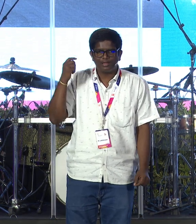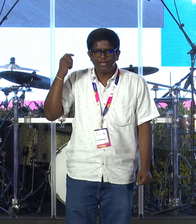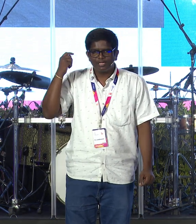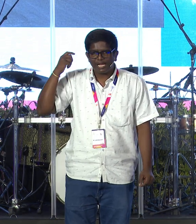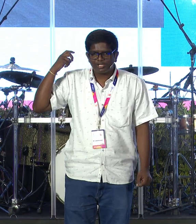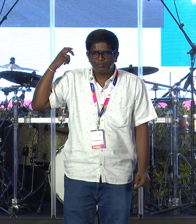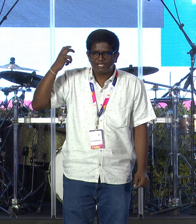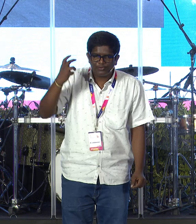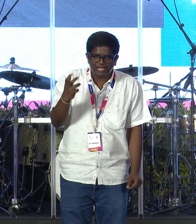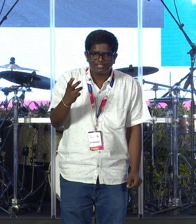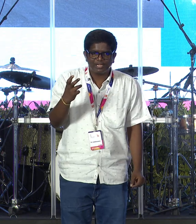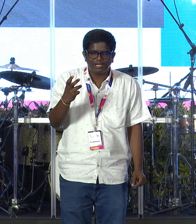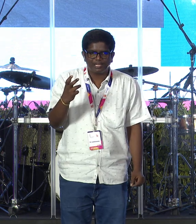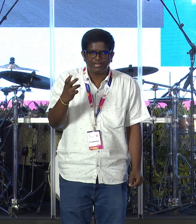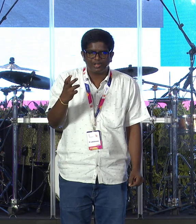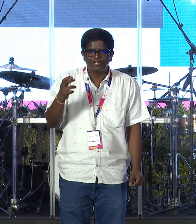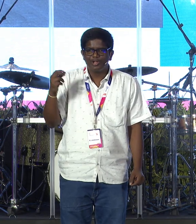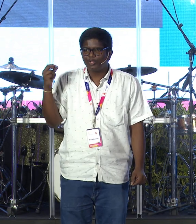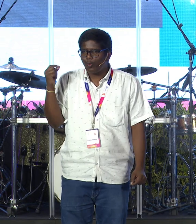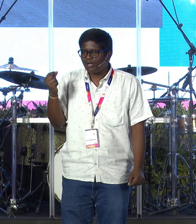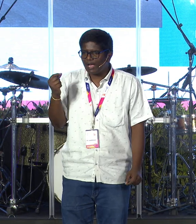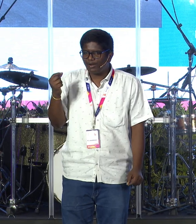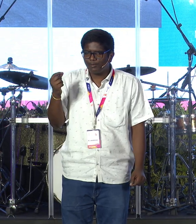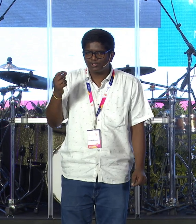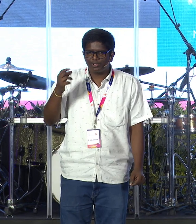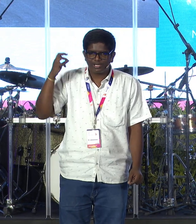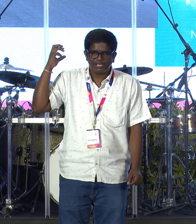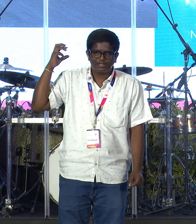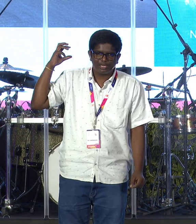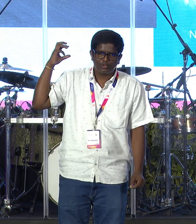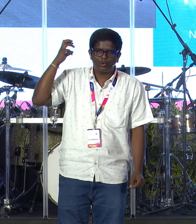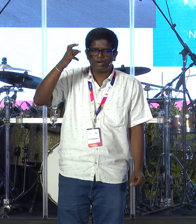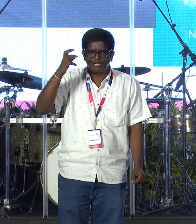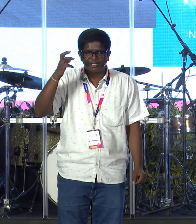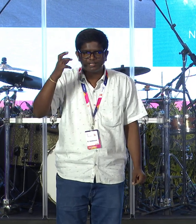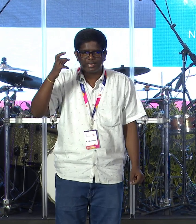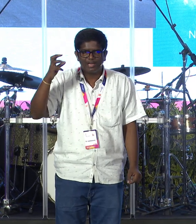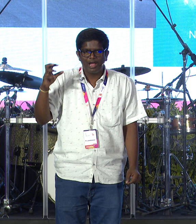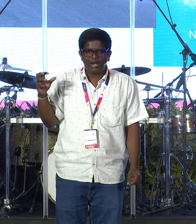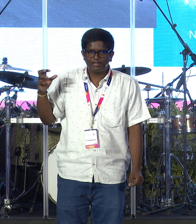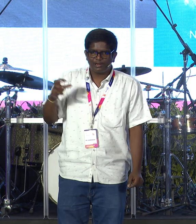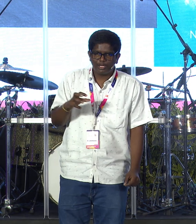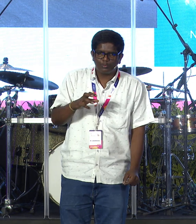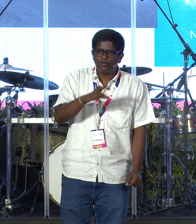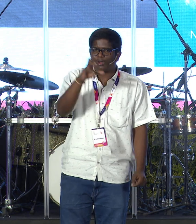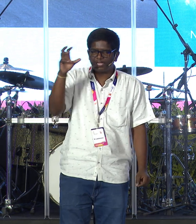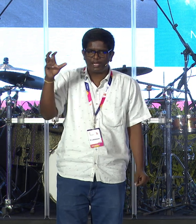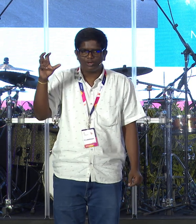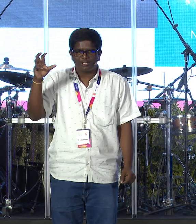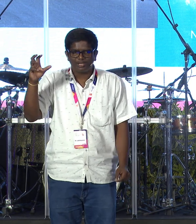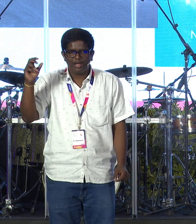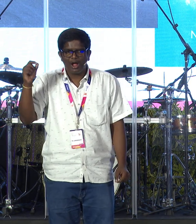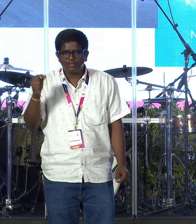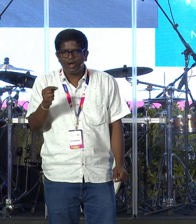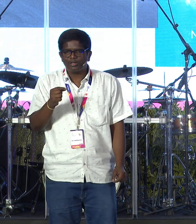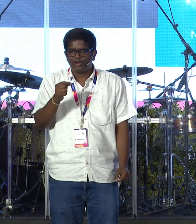like he has a specific congenital hearing loss. The only available solution is like they need to go under surgery and they need to move for tier 1